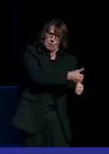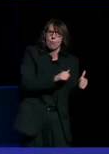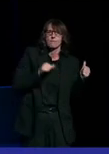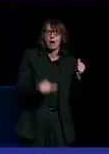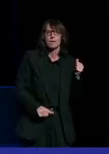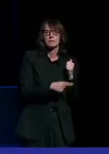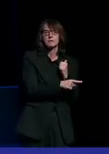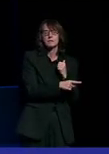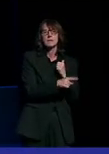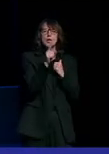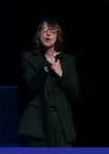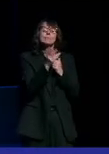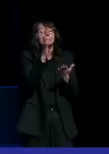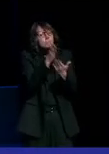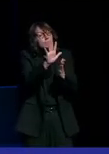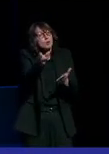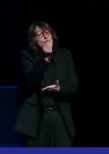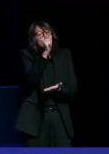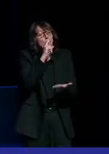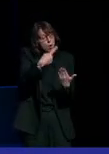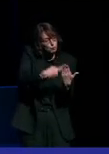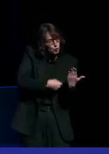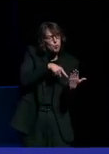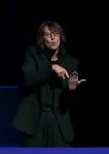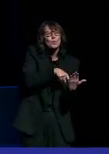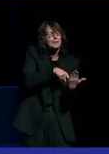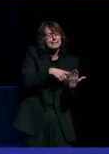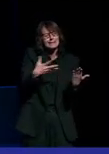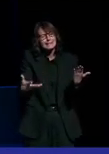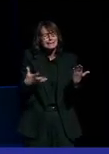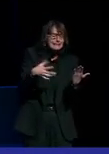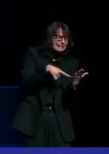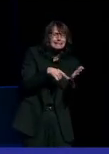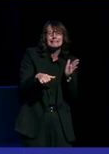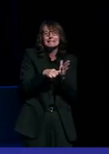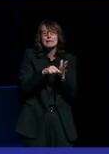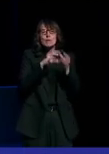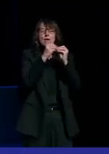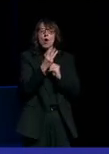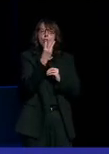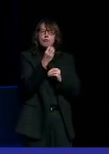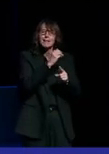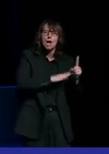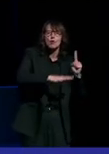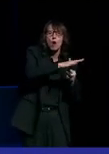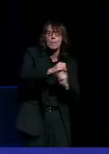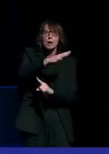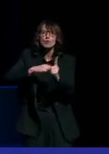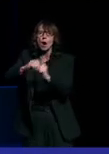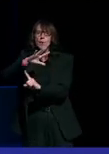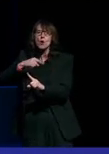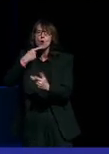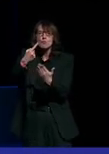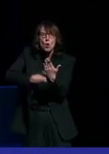the truth is that some rules in the past didn't do what they set out to. The three-crop rule and the greening requirements are